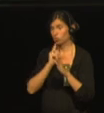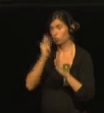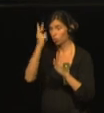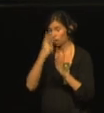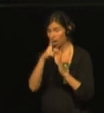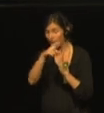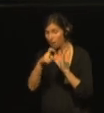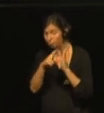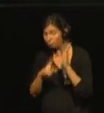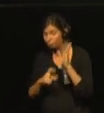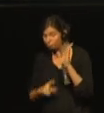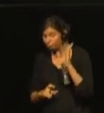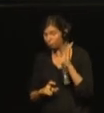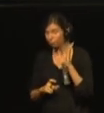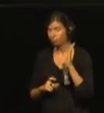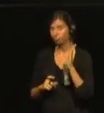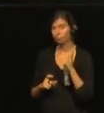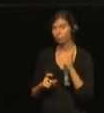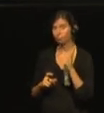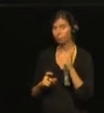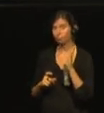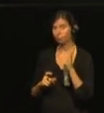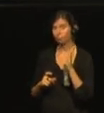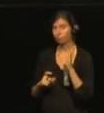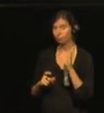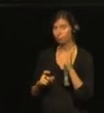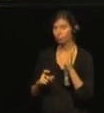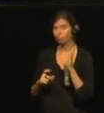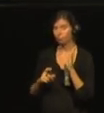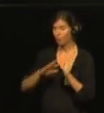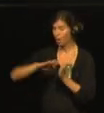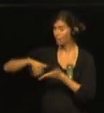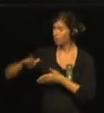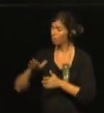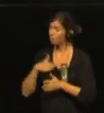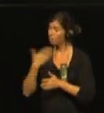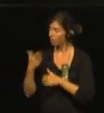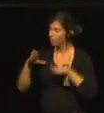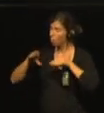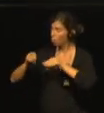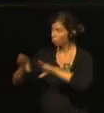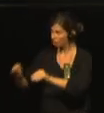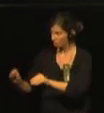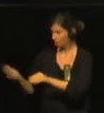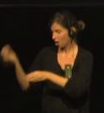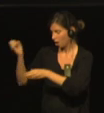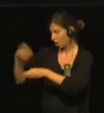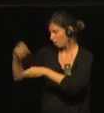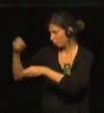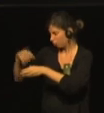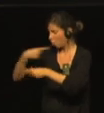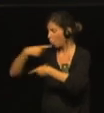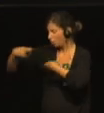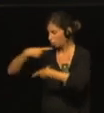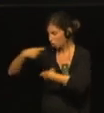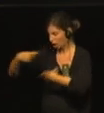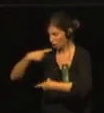selected, we use those indicators into the questionnaire. You've already heard something about the